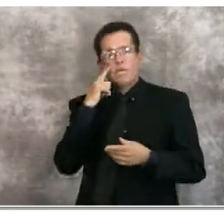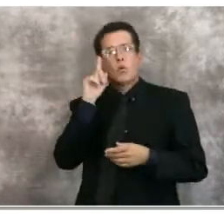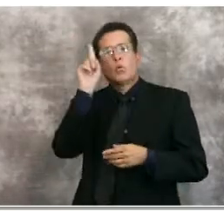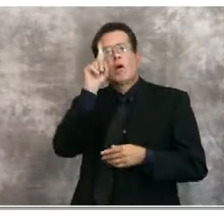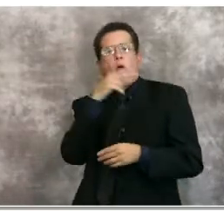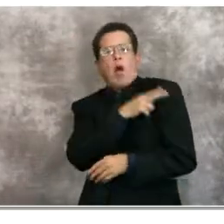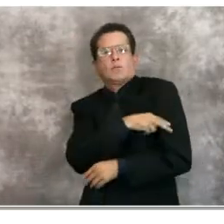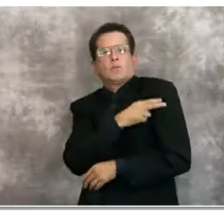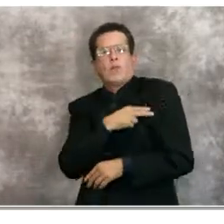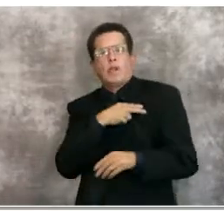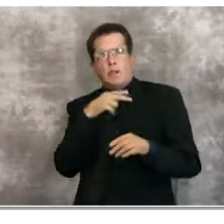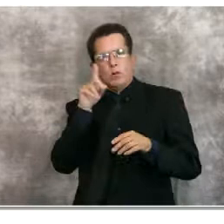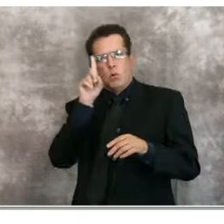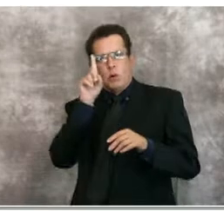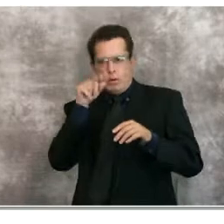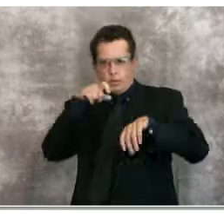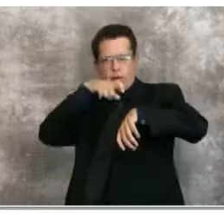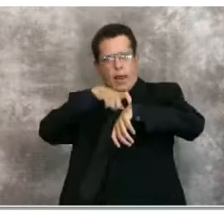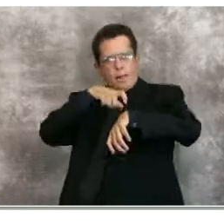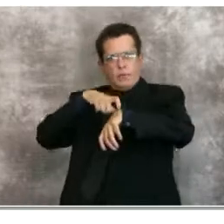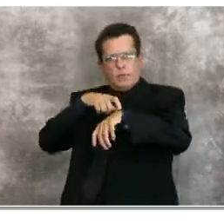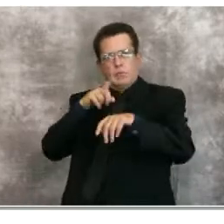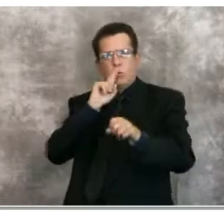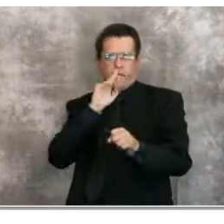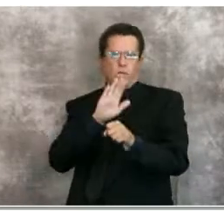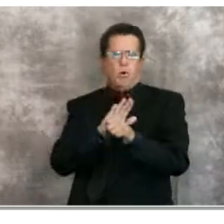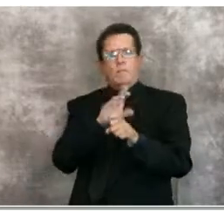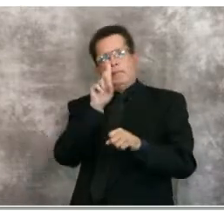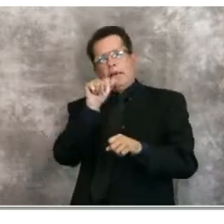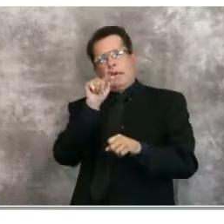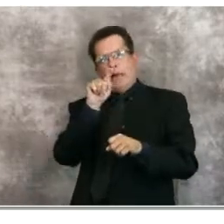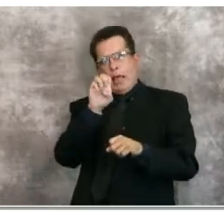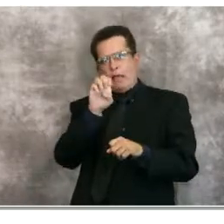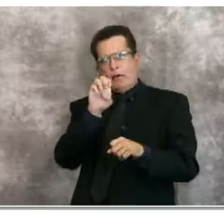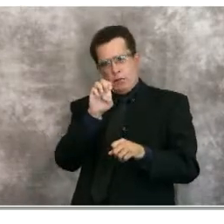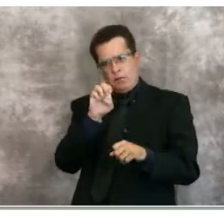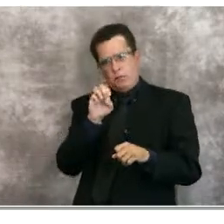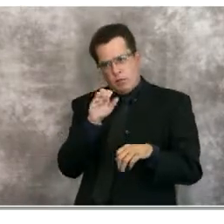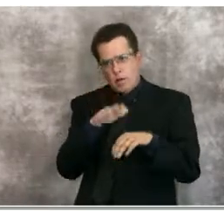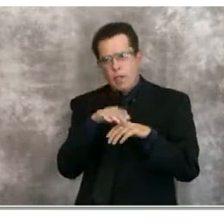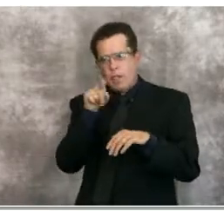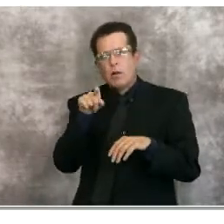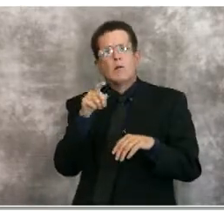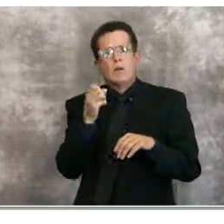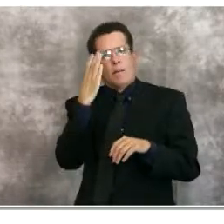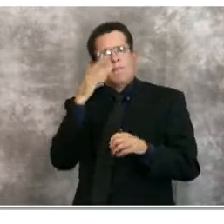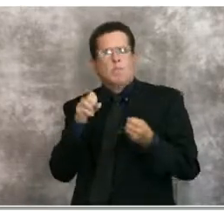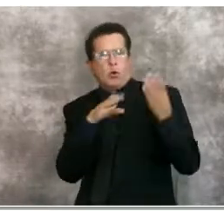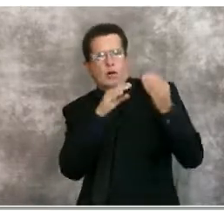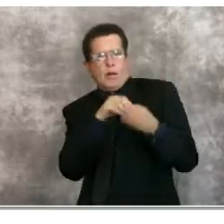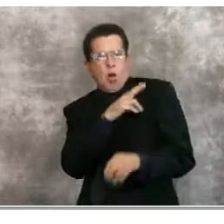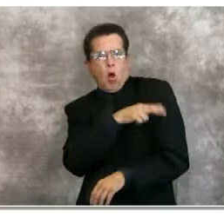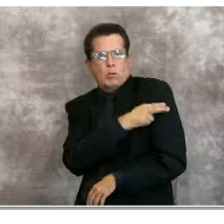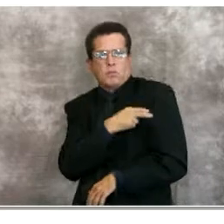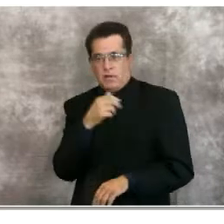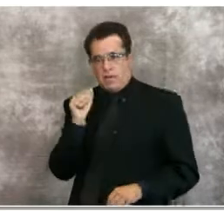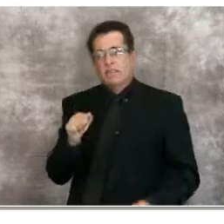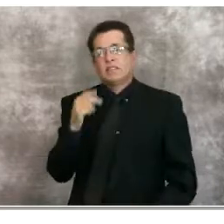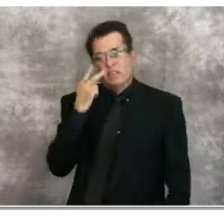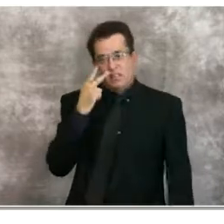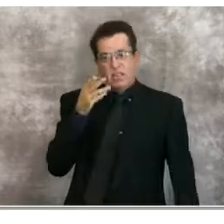hospitalizations associated with confirmed COVID patients, we can see that